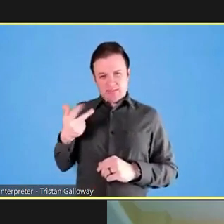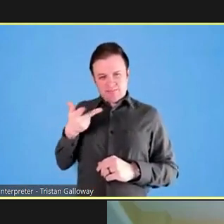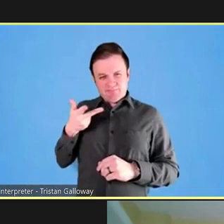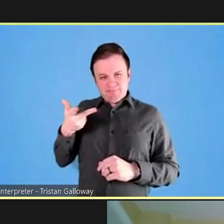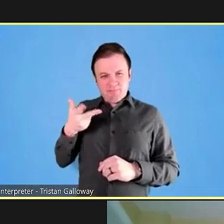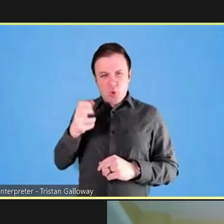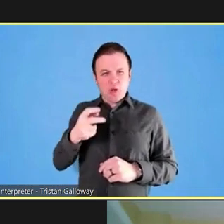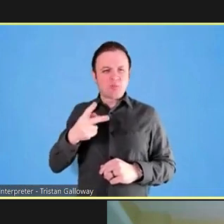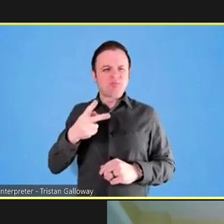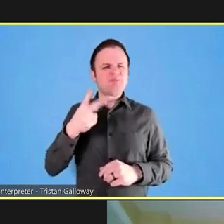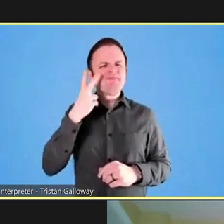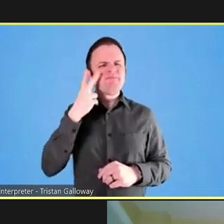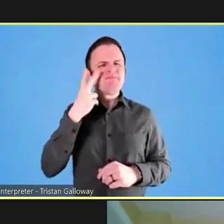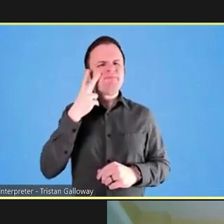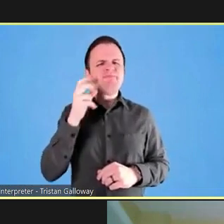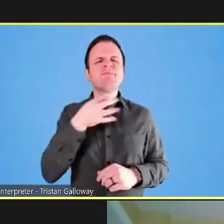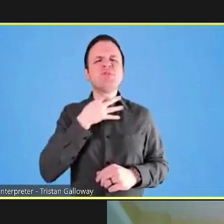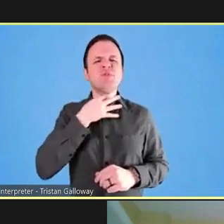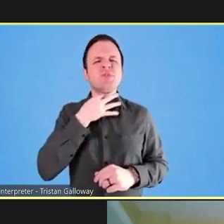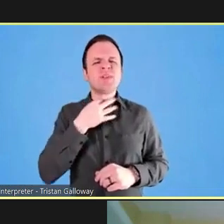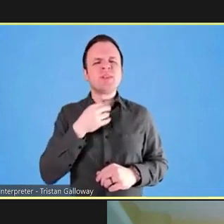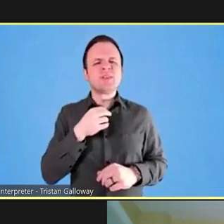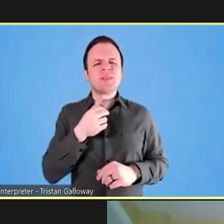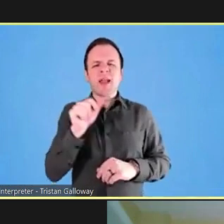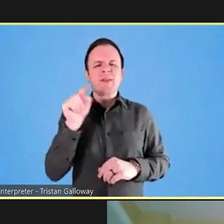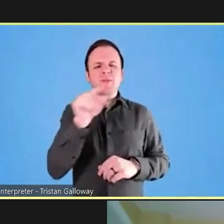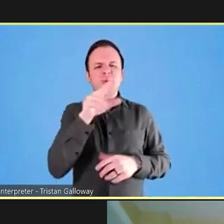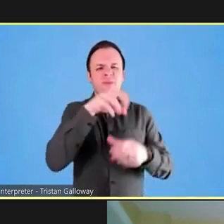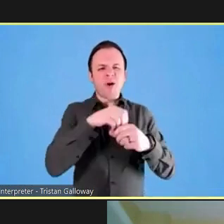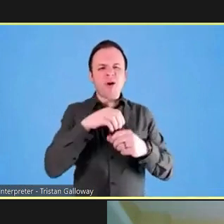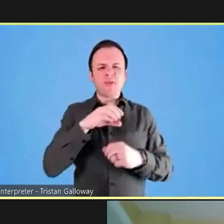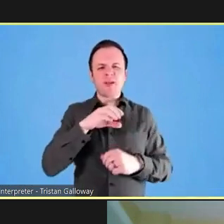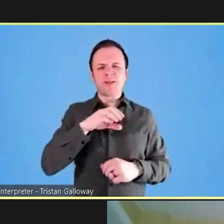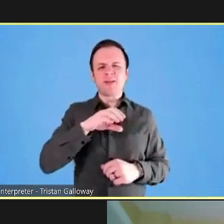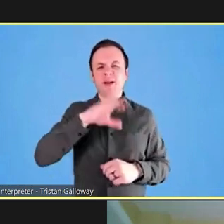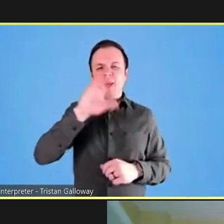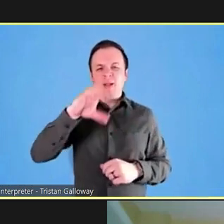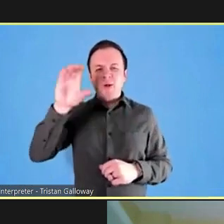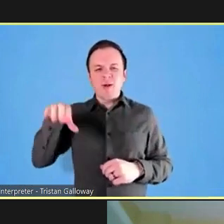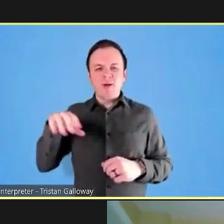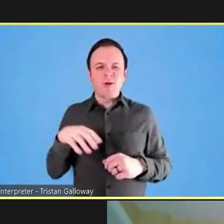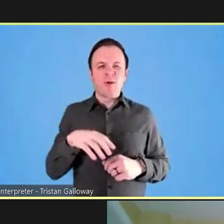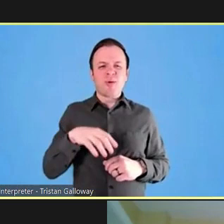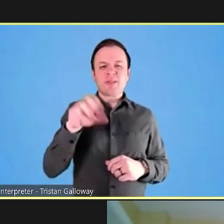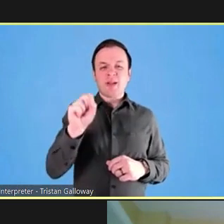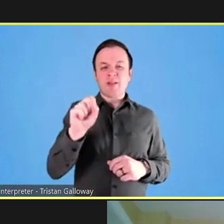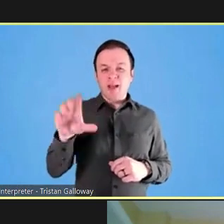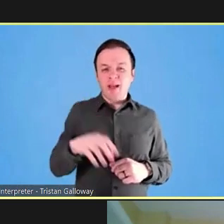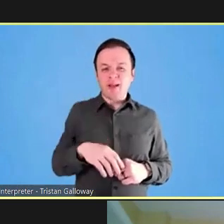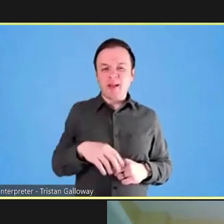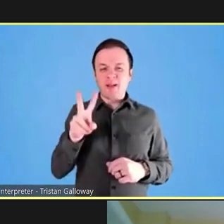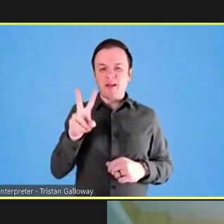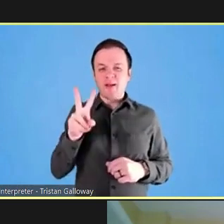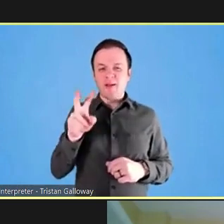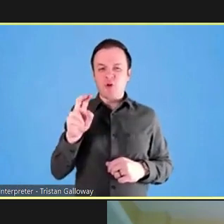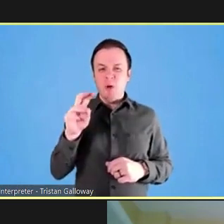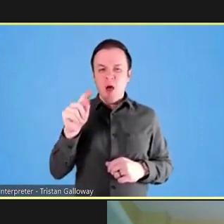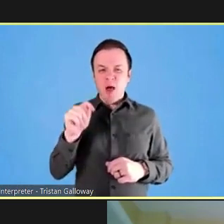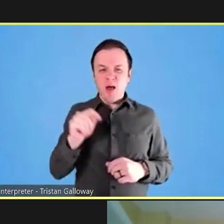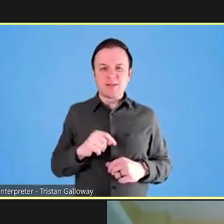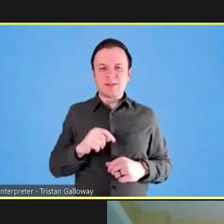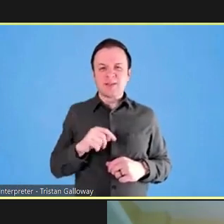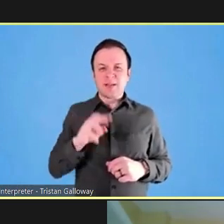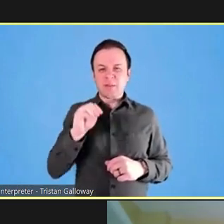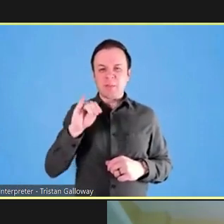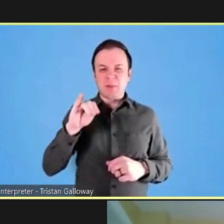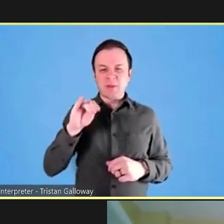folks that had done it, like Colorado or South Carolina, Vermont, Illinois, Michigan, Alabama. I know some of